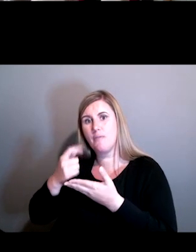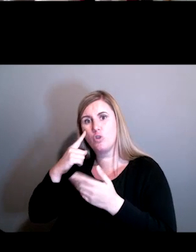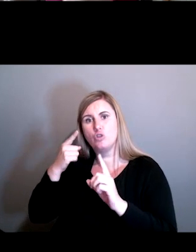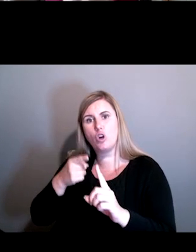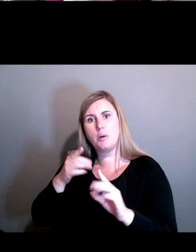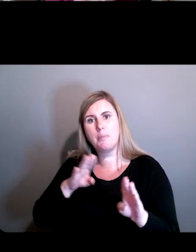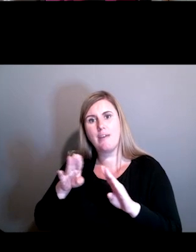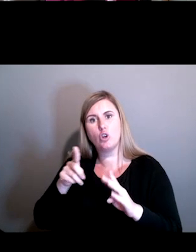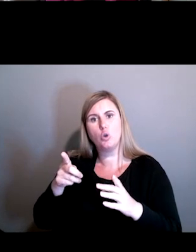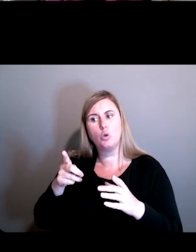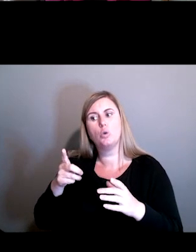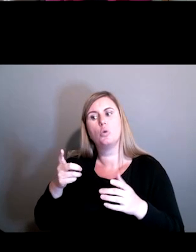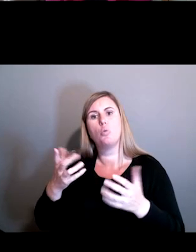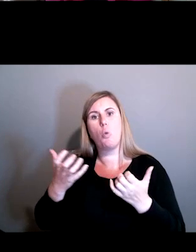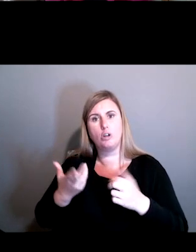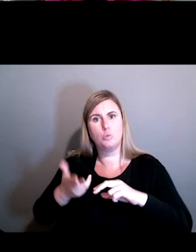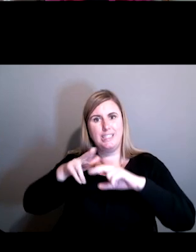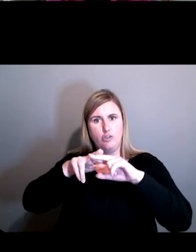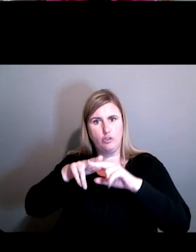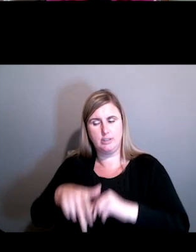to increase.